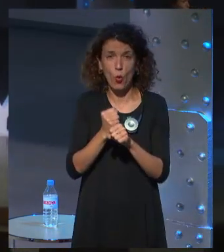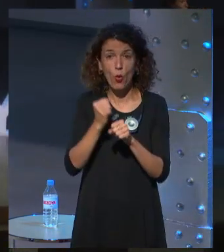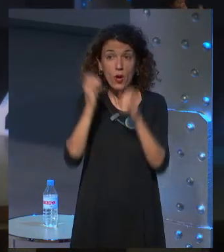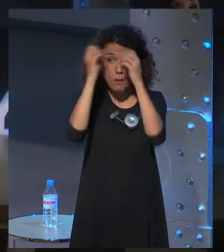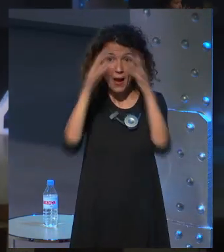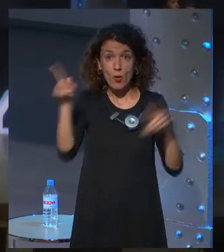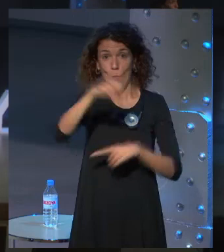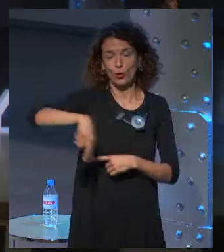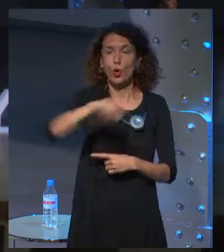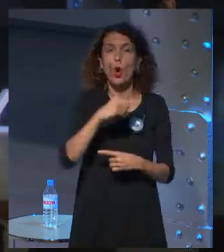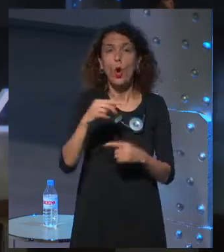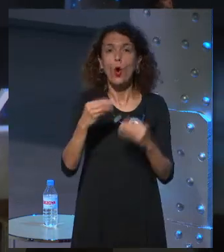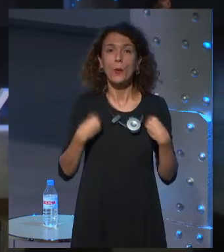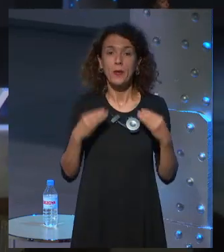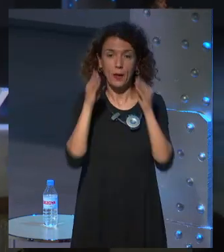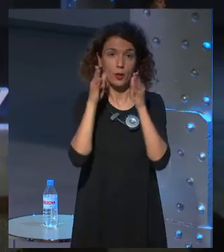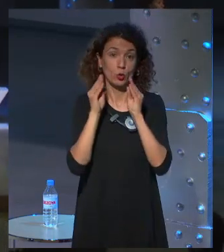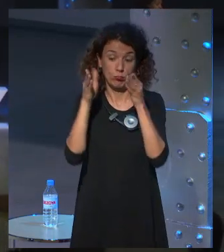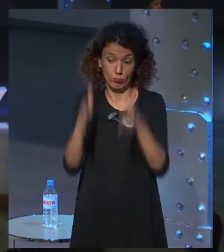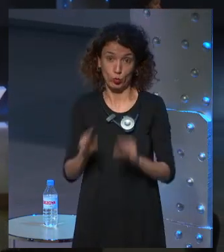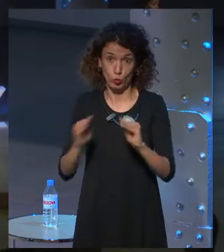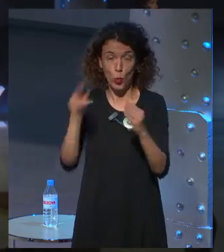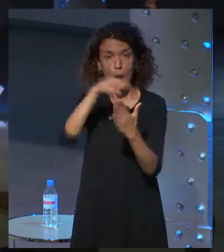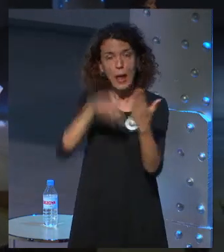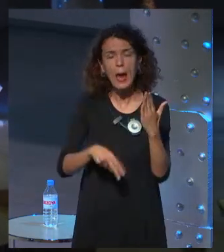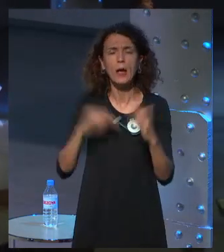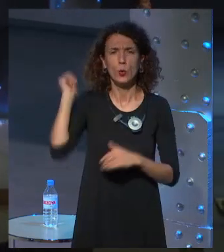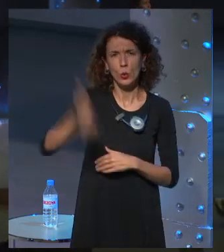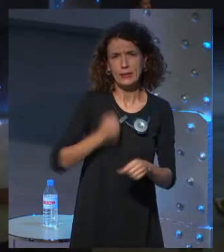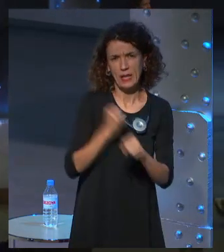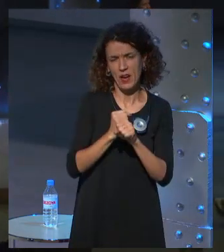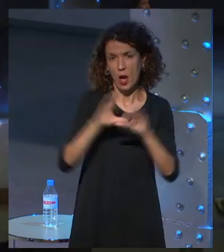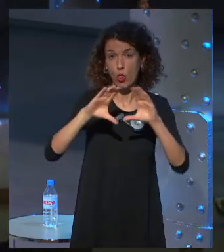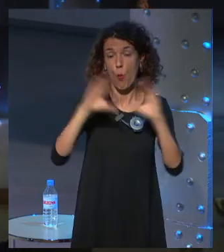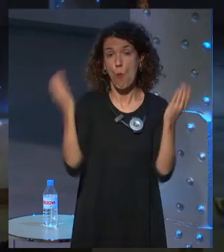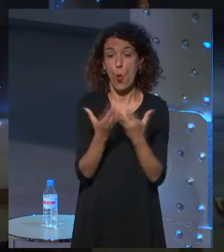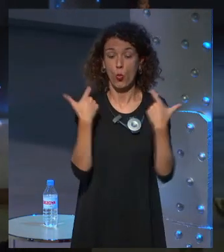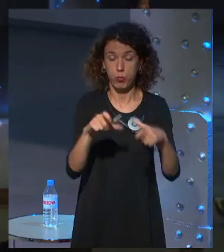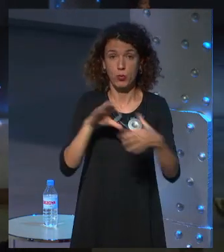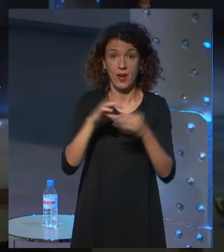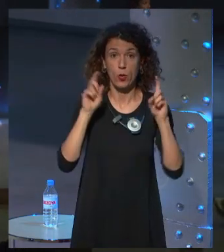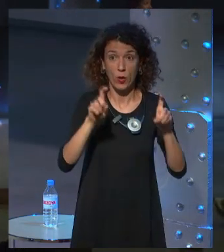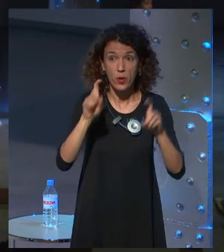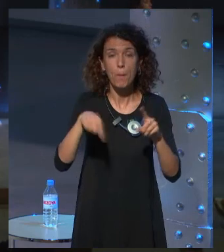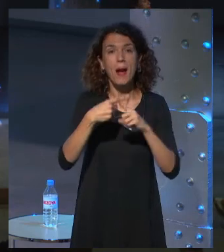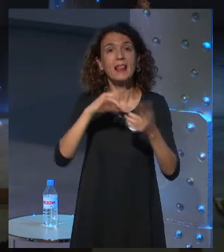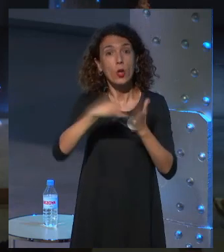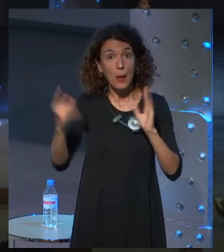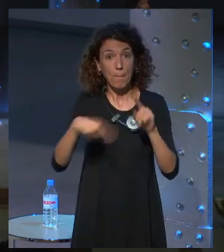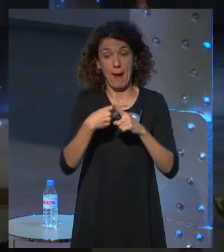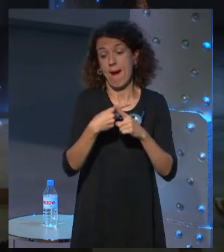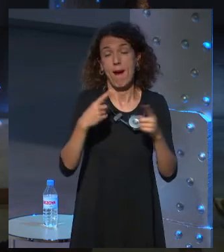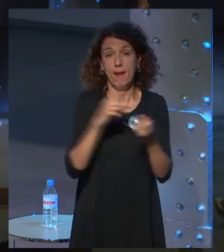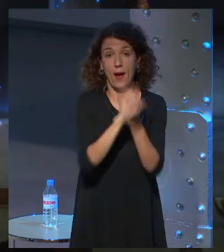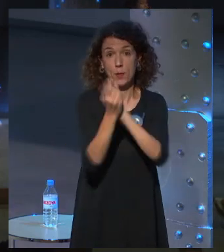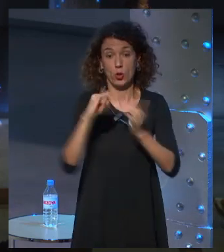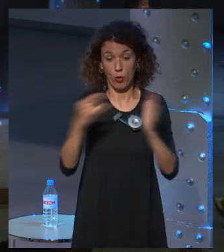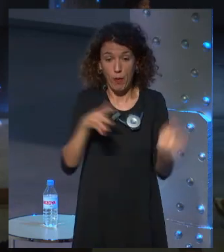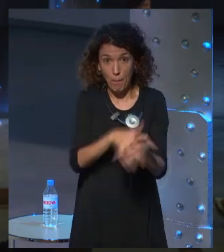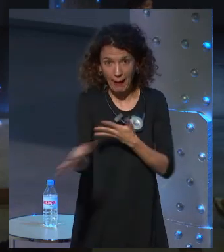years working. I guess that you looked at her biography, but she has been working in the world of education for a long time,